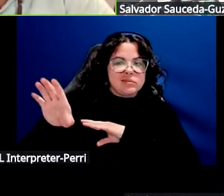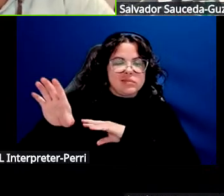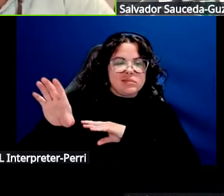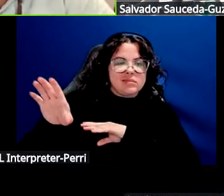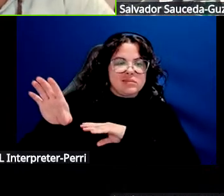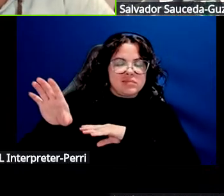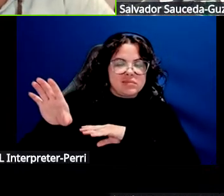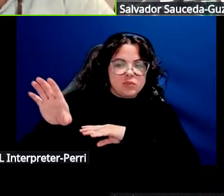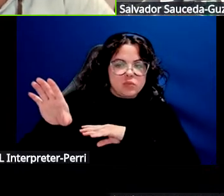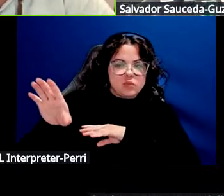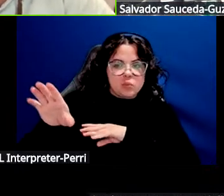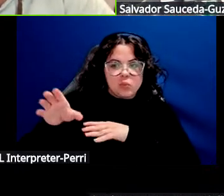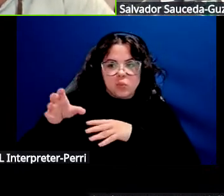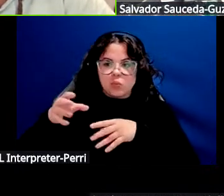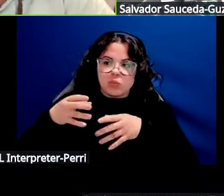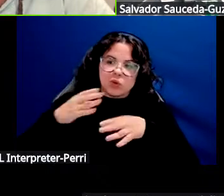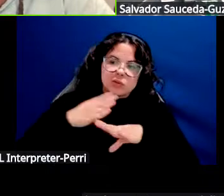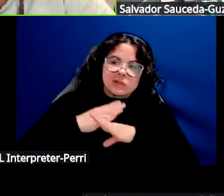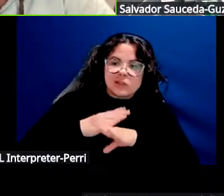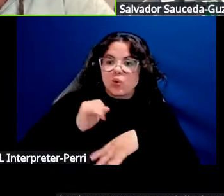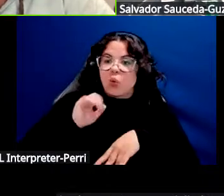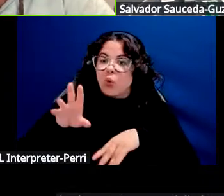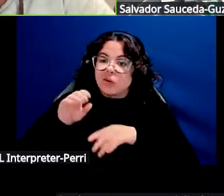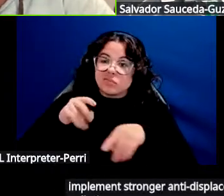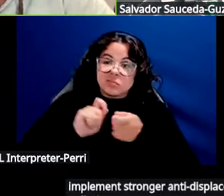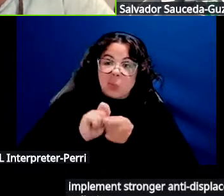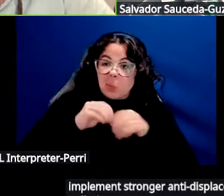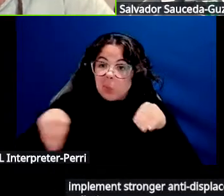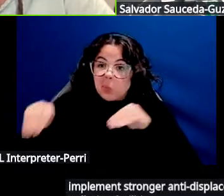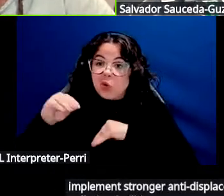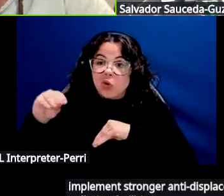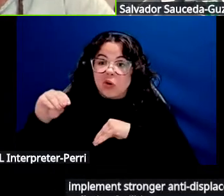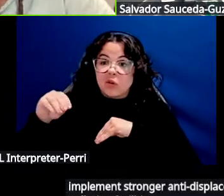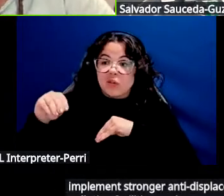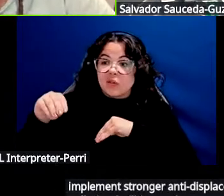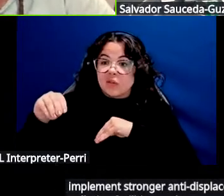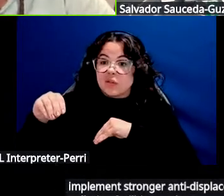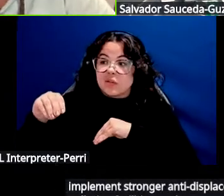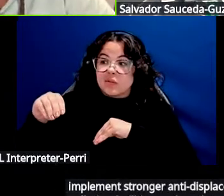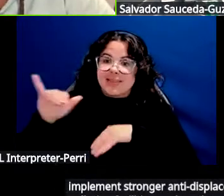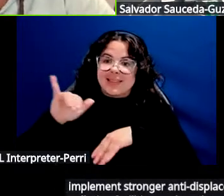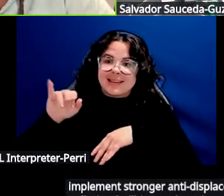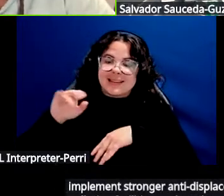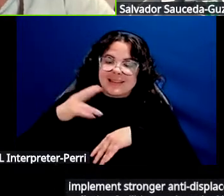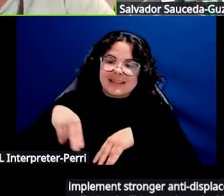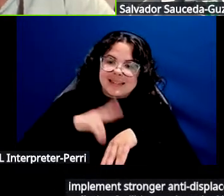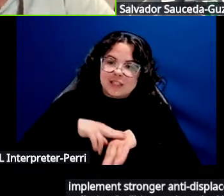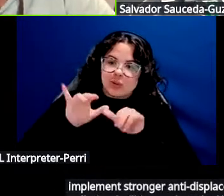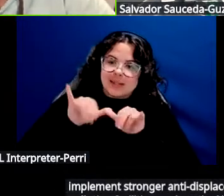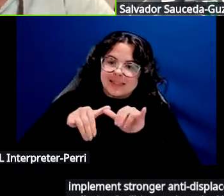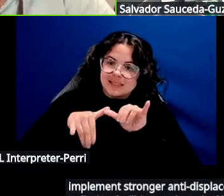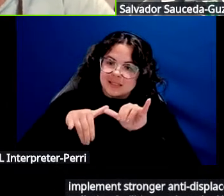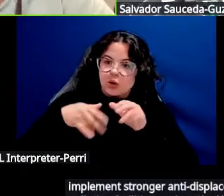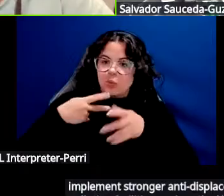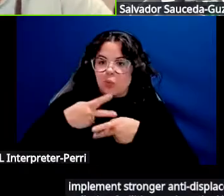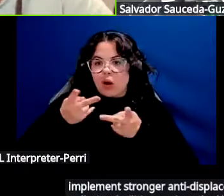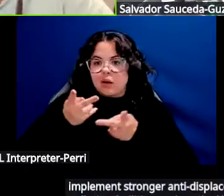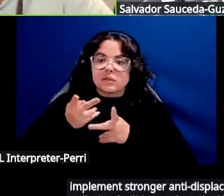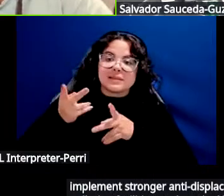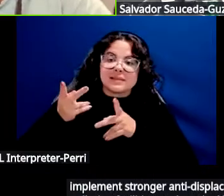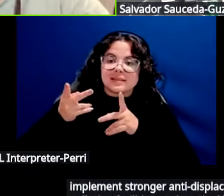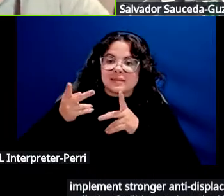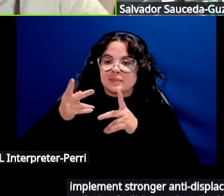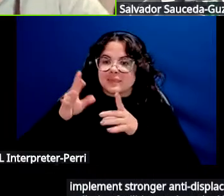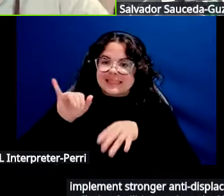or relocate major polluting facilities such as the National Engineering Products Incorporated,